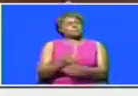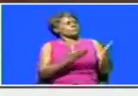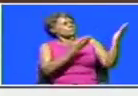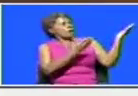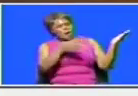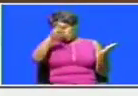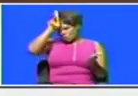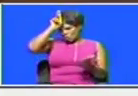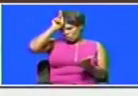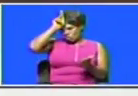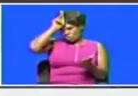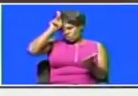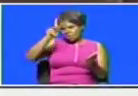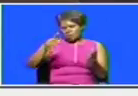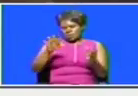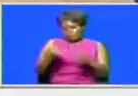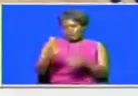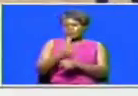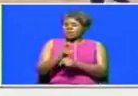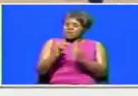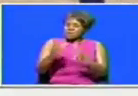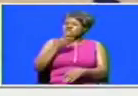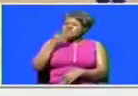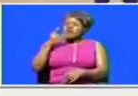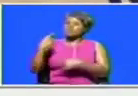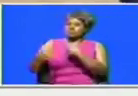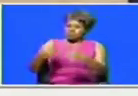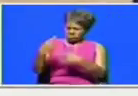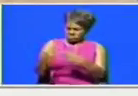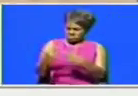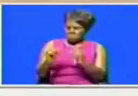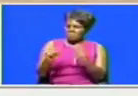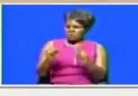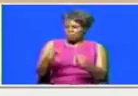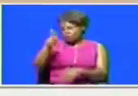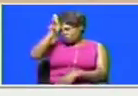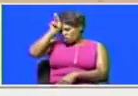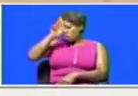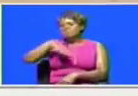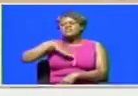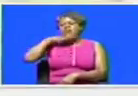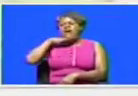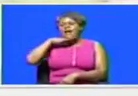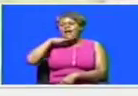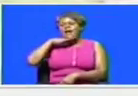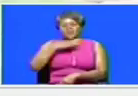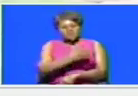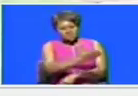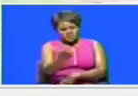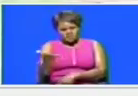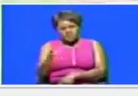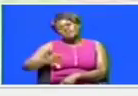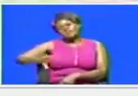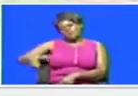Ada Hassan's lifeline. However, should the drought persist, he risks losing his only source of income. Nyinyi mko hapa